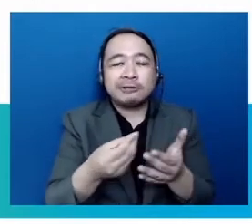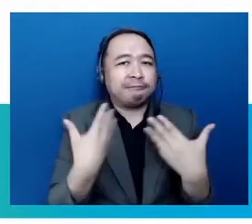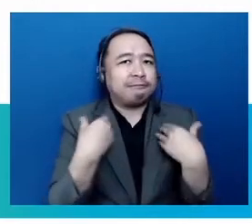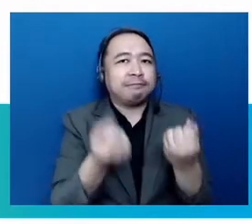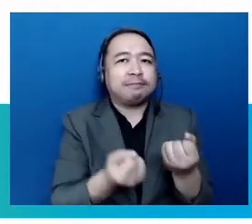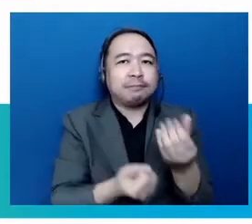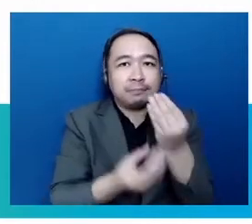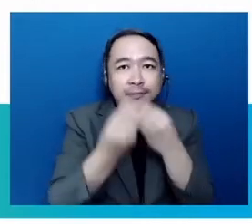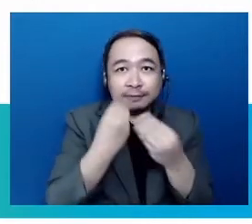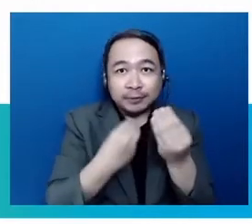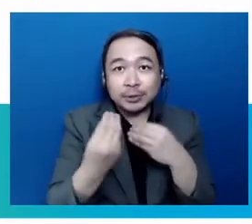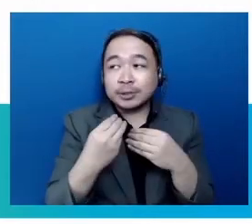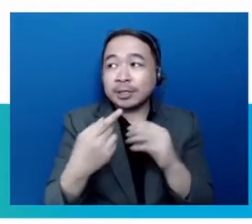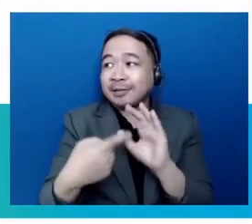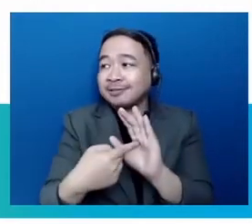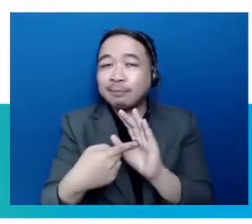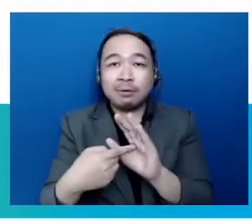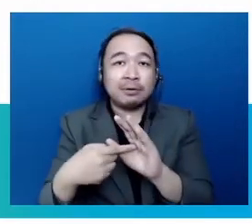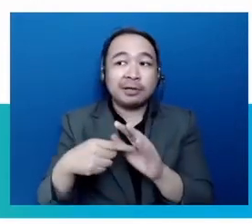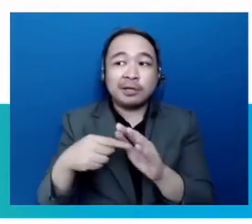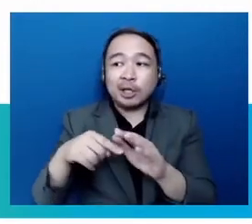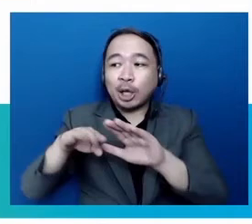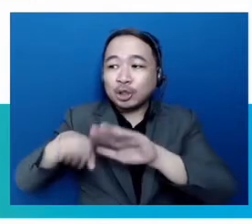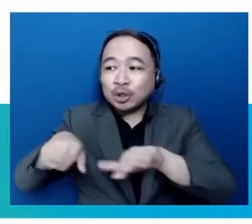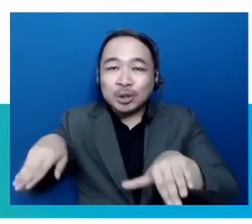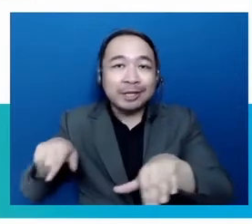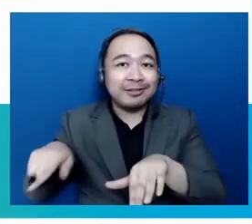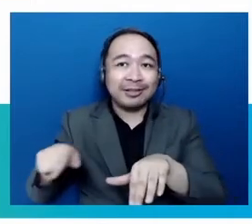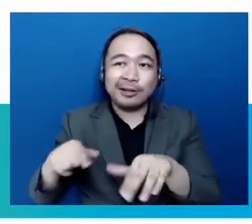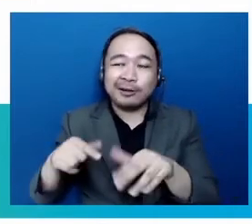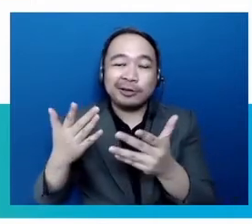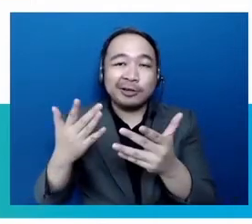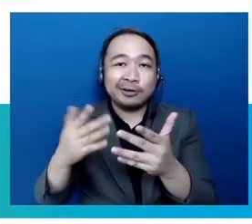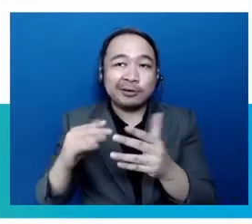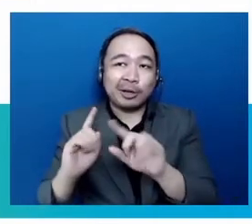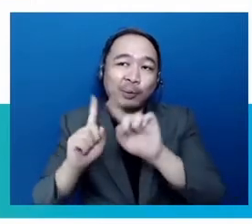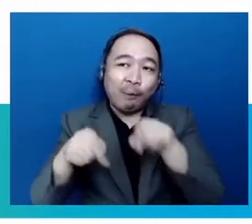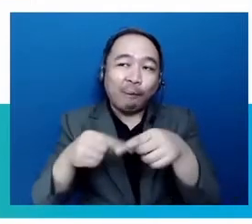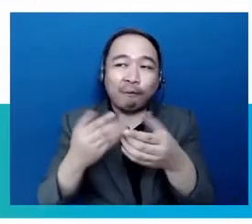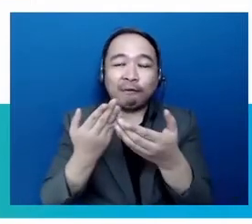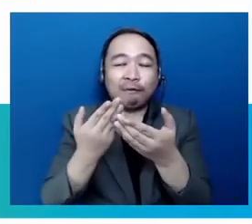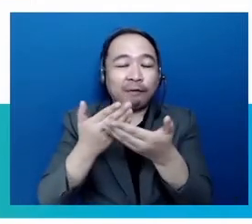like school children, in mother and child health care,